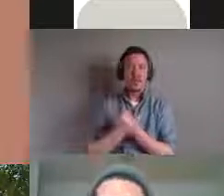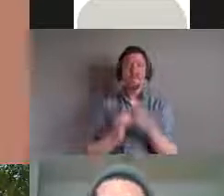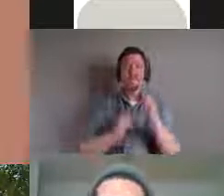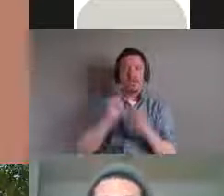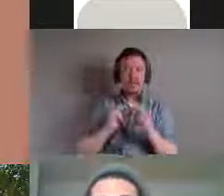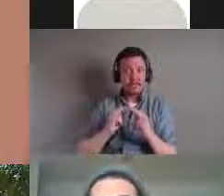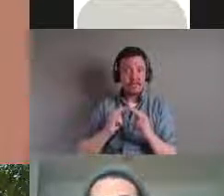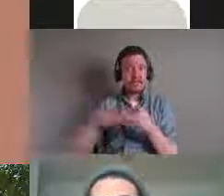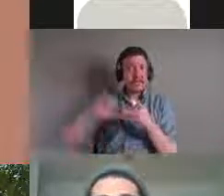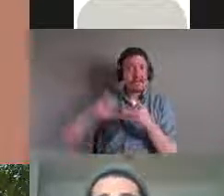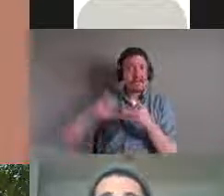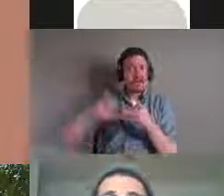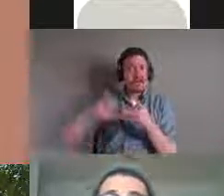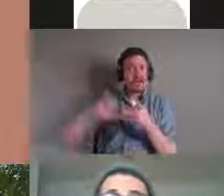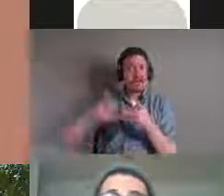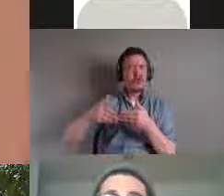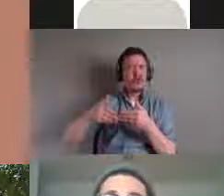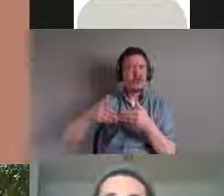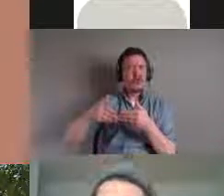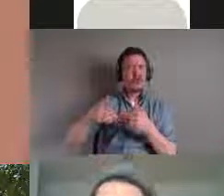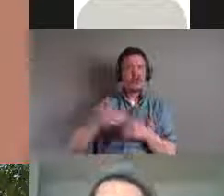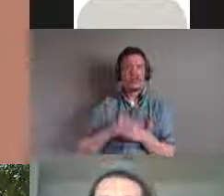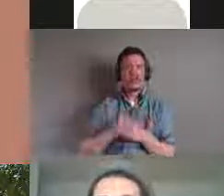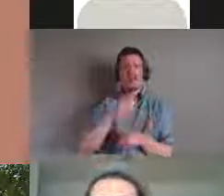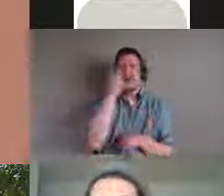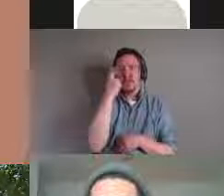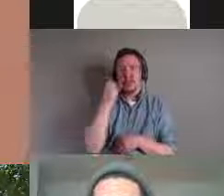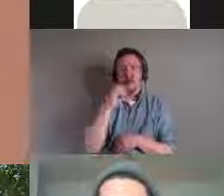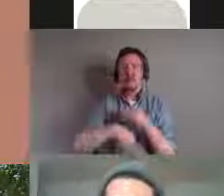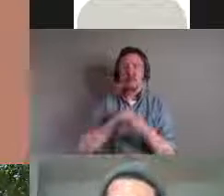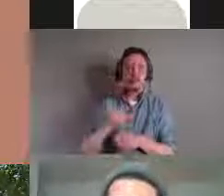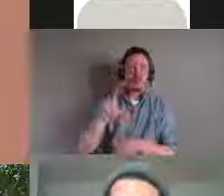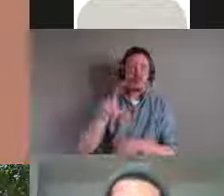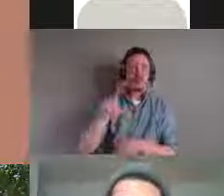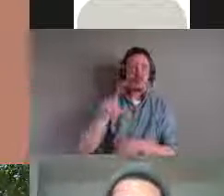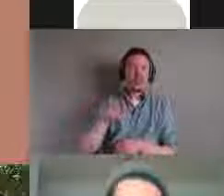be completed by summer of 2023.